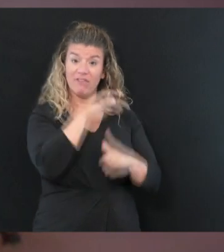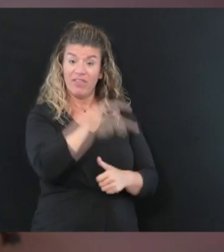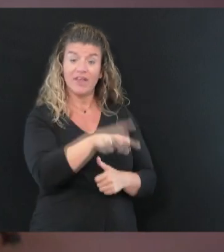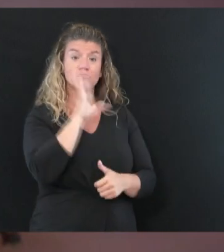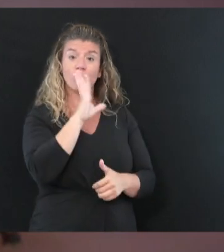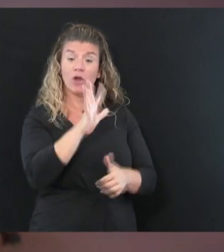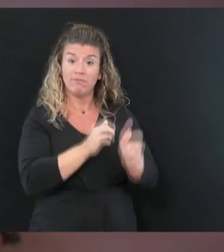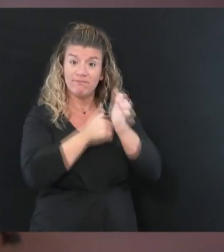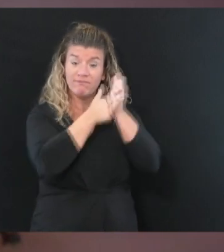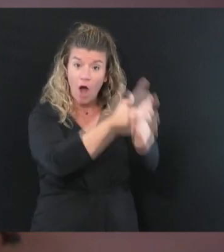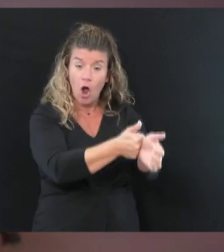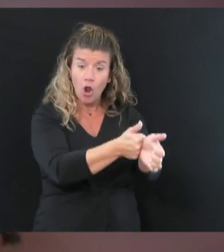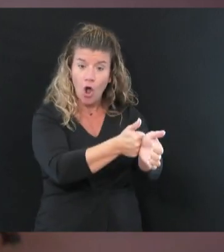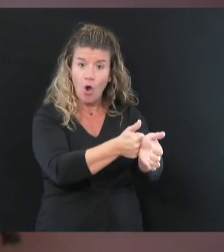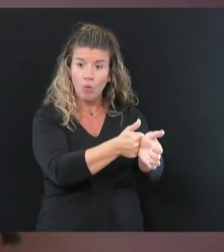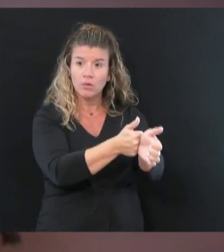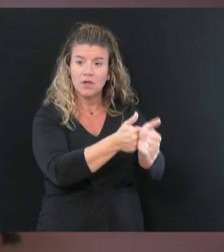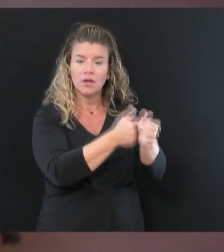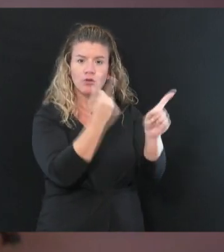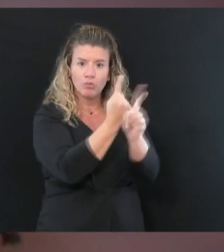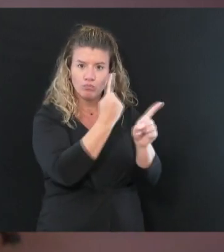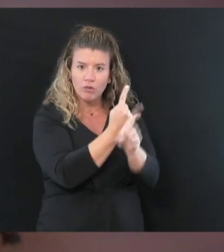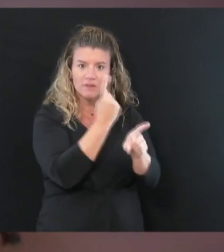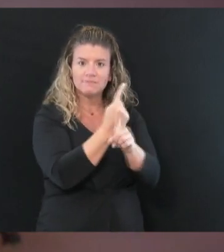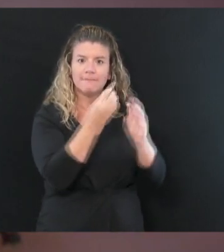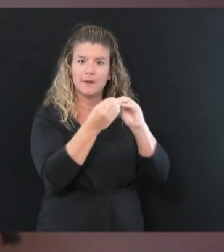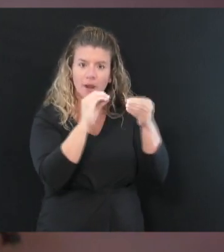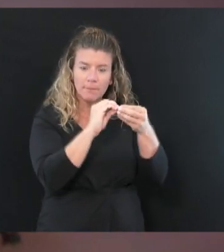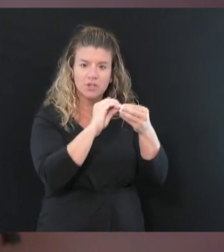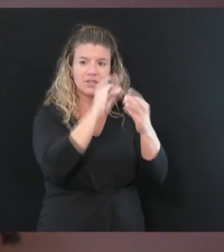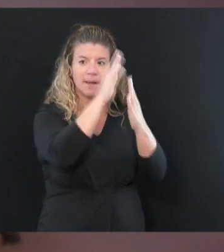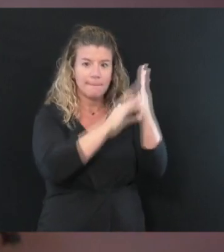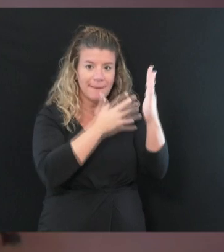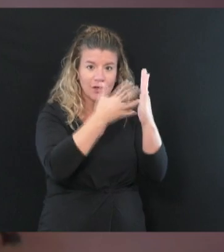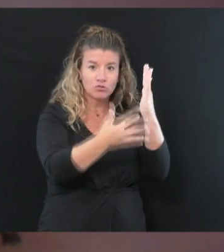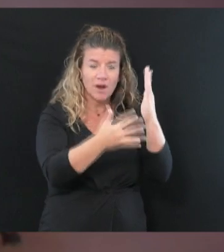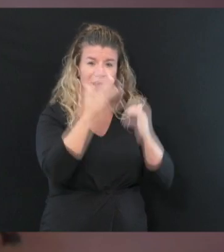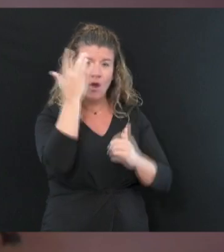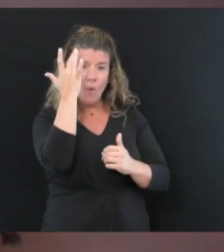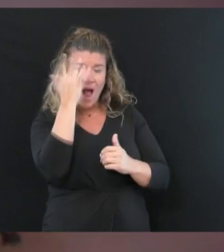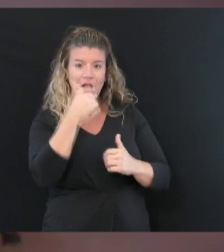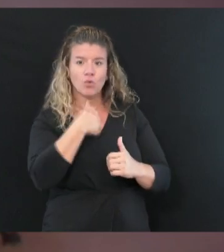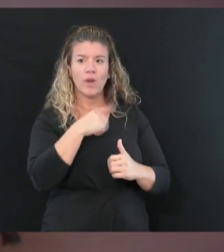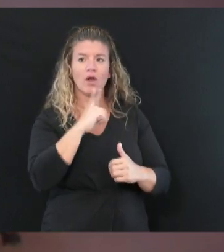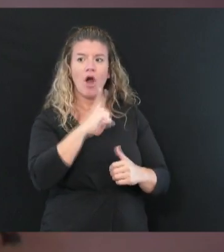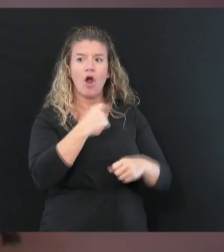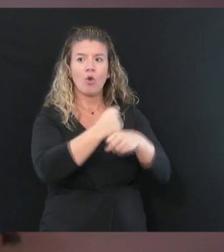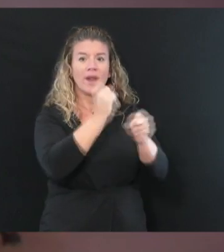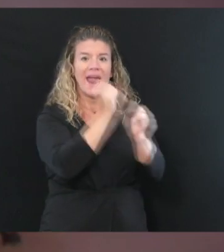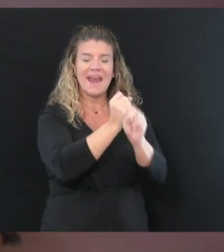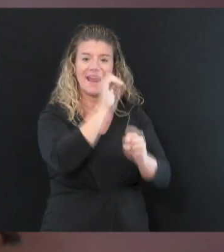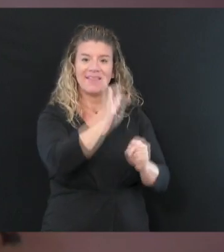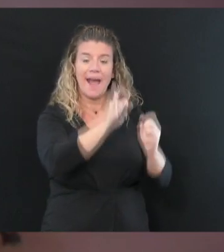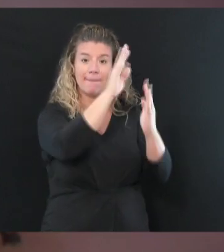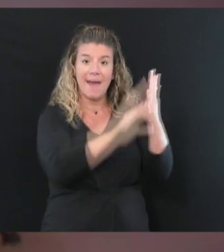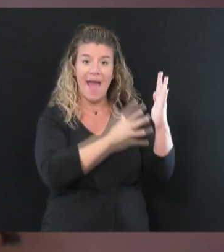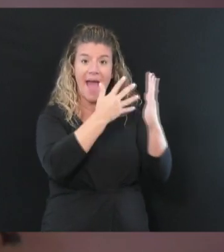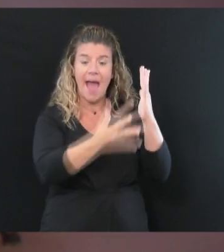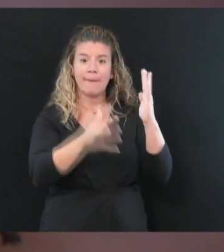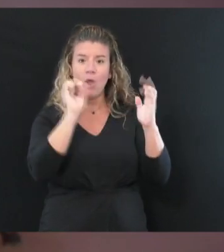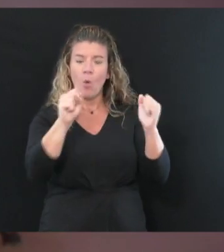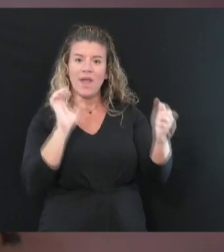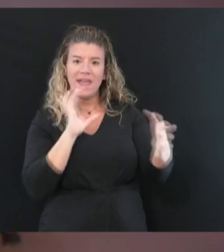of having these cut points so that we are creating a map that we can follow. And I think